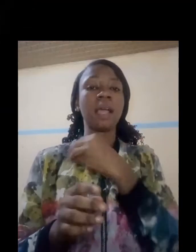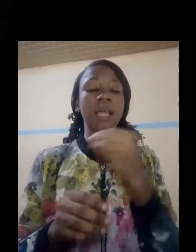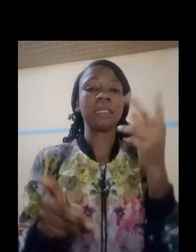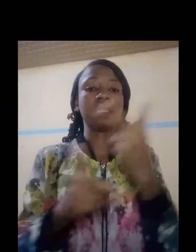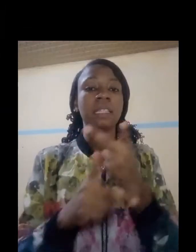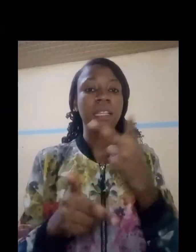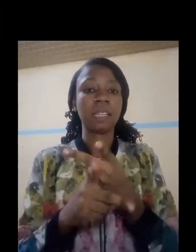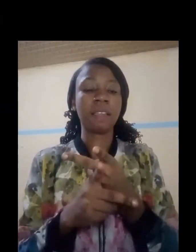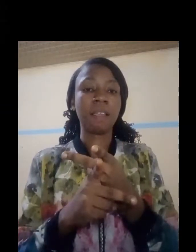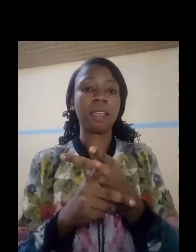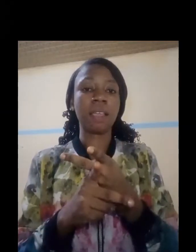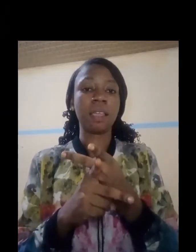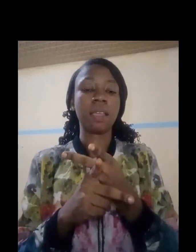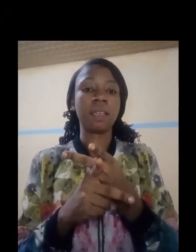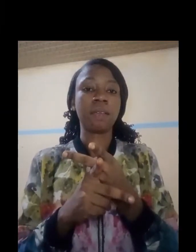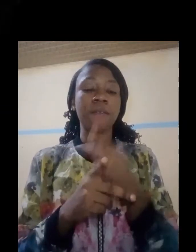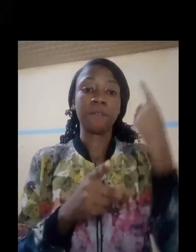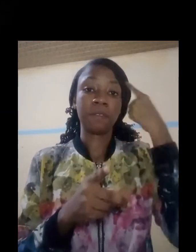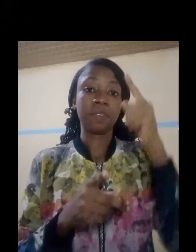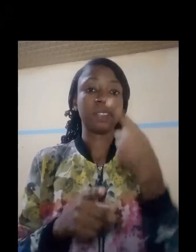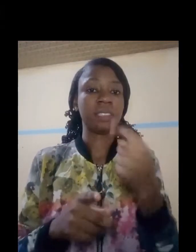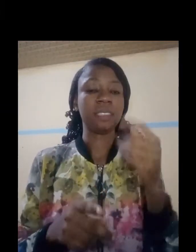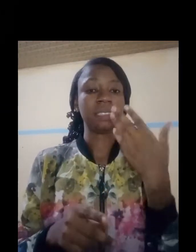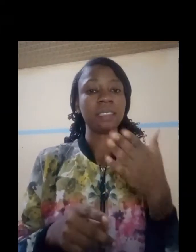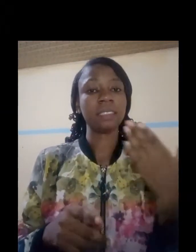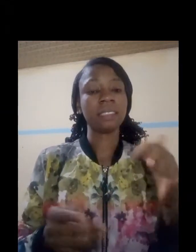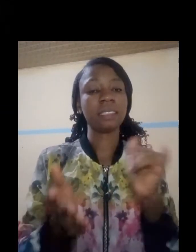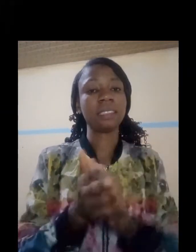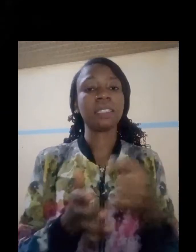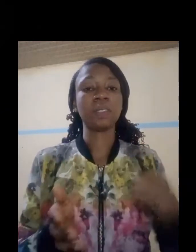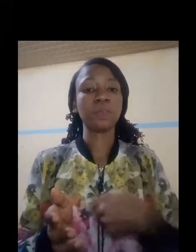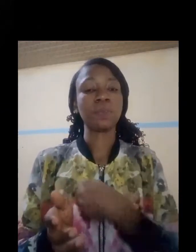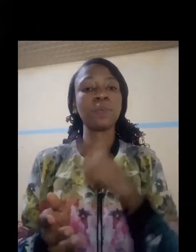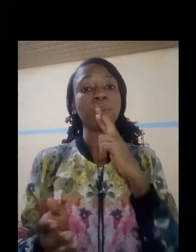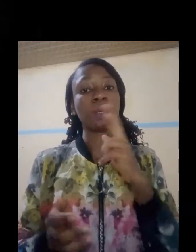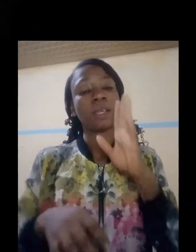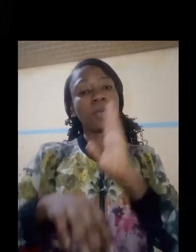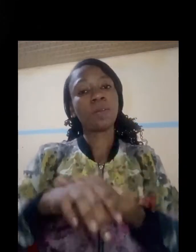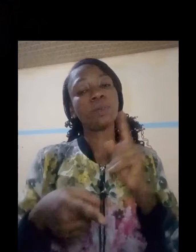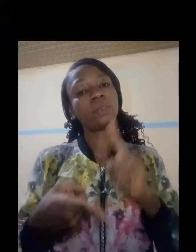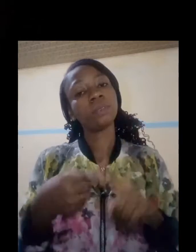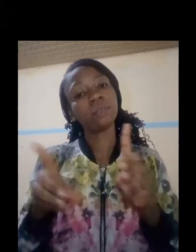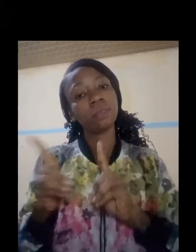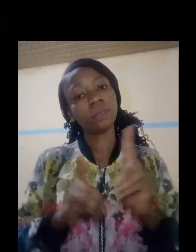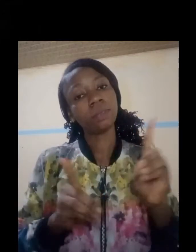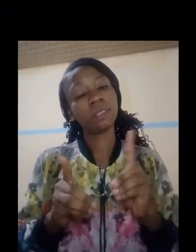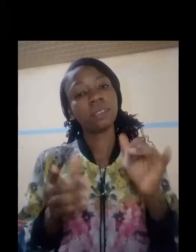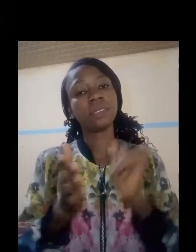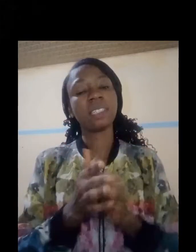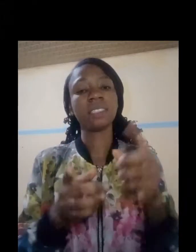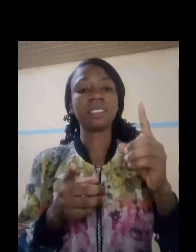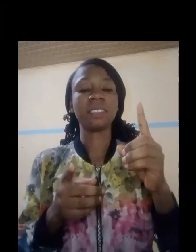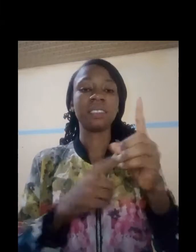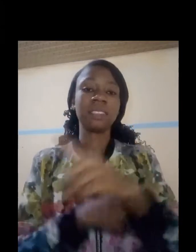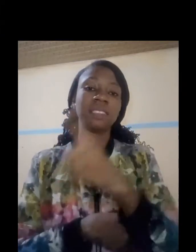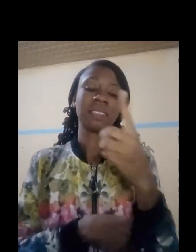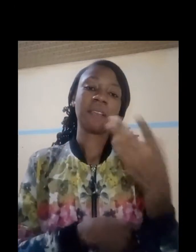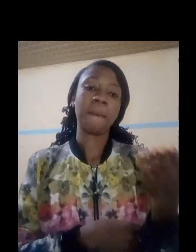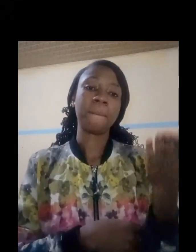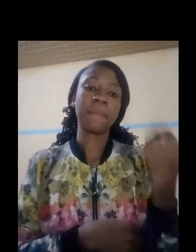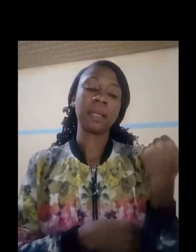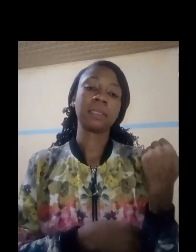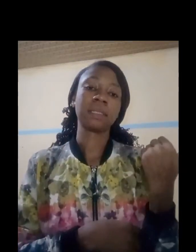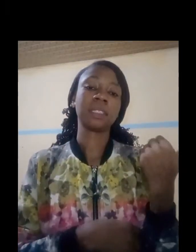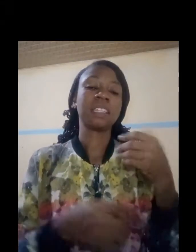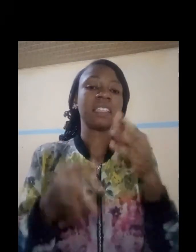of the things that we are called to do. I think that those days are going by. If